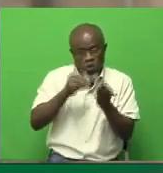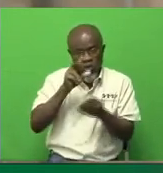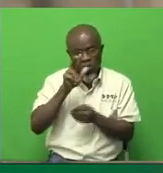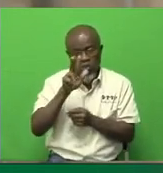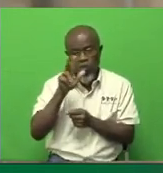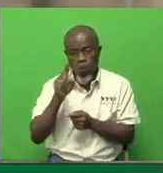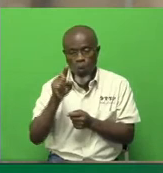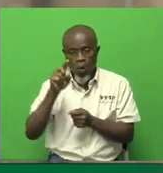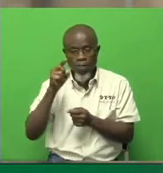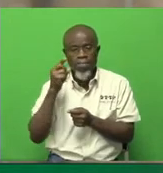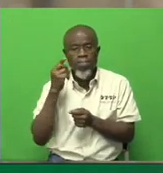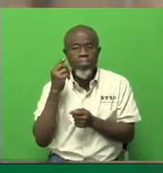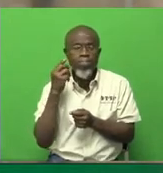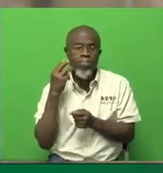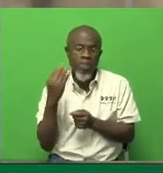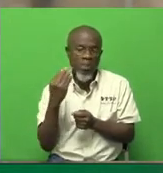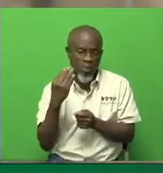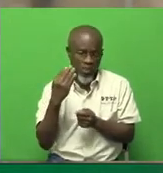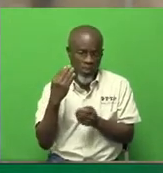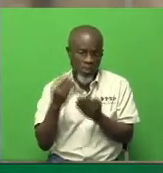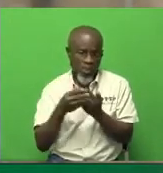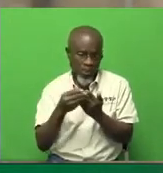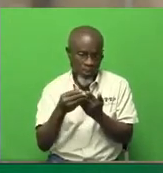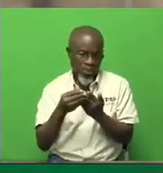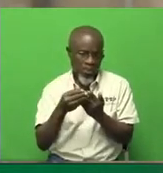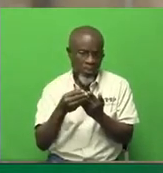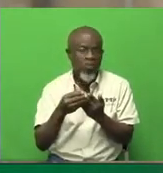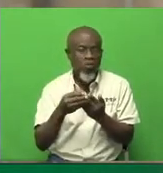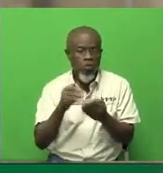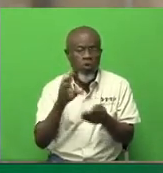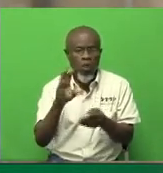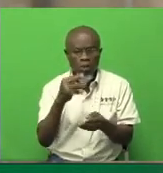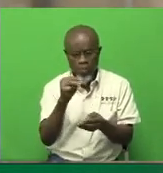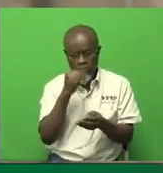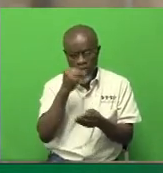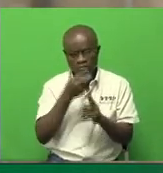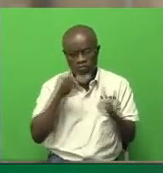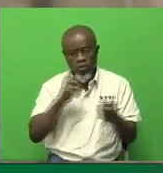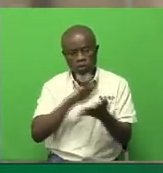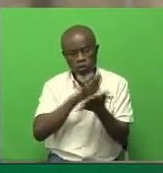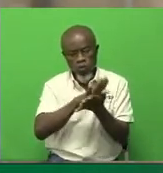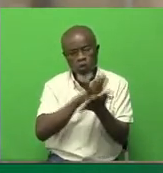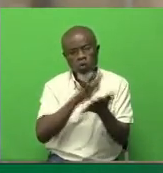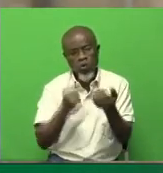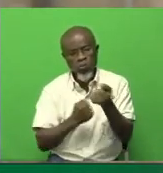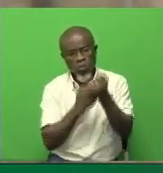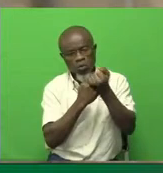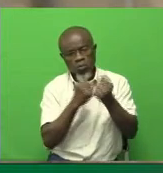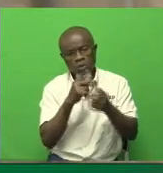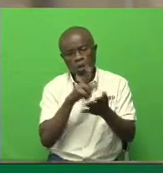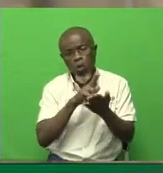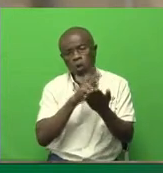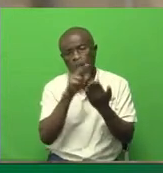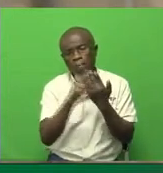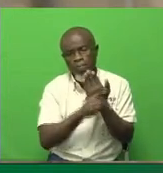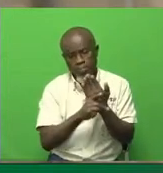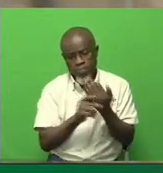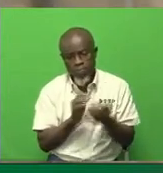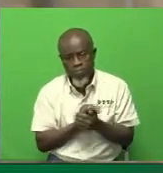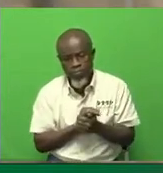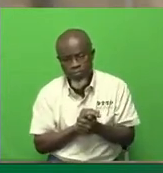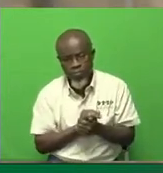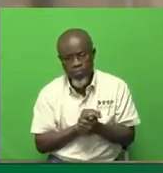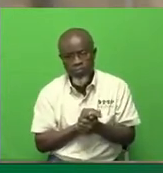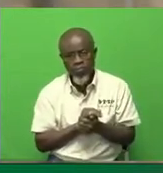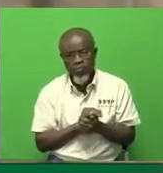households that receive meals from the school Support Program 42 450 grants valued at